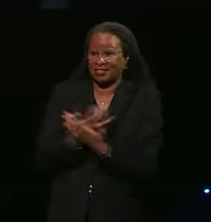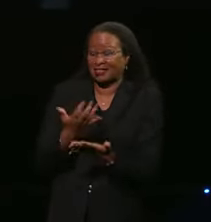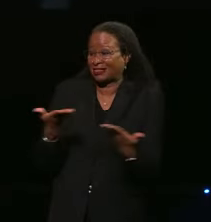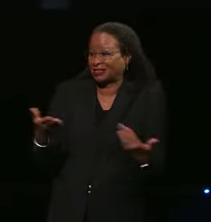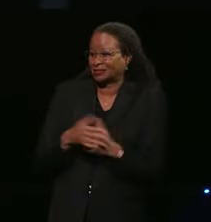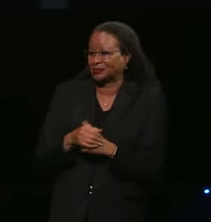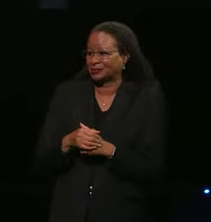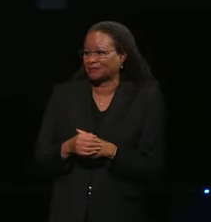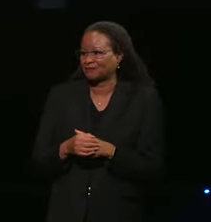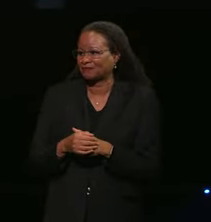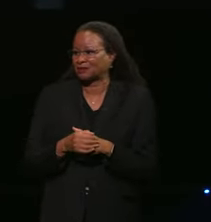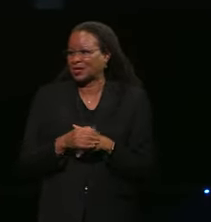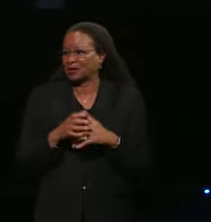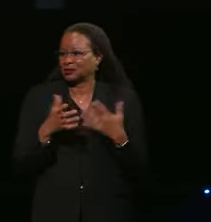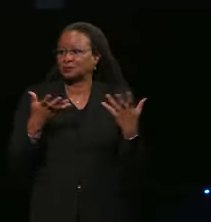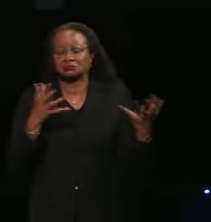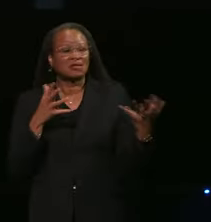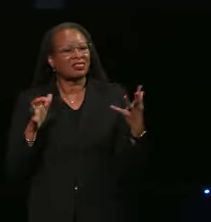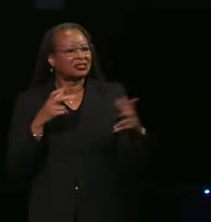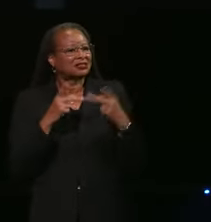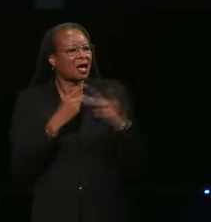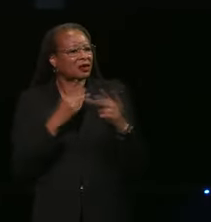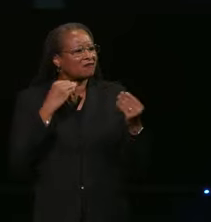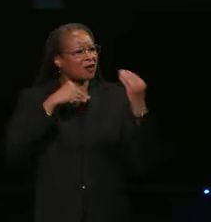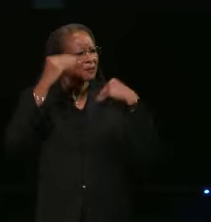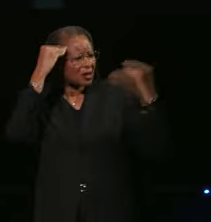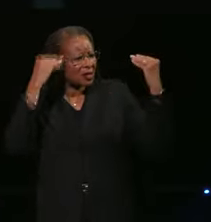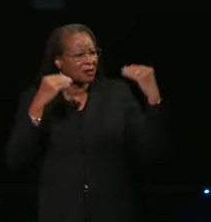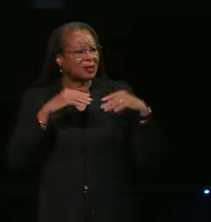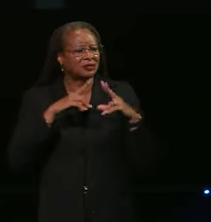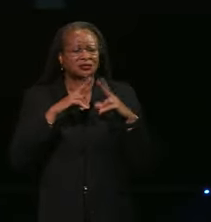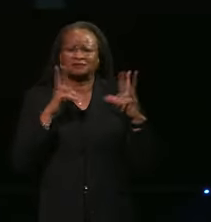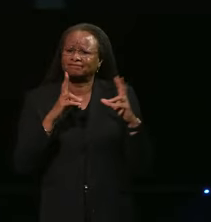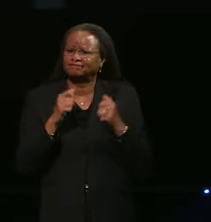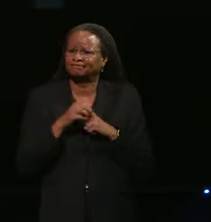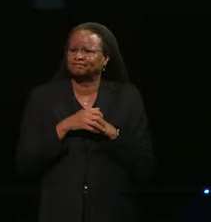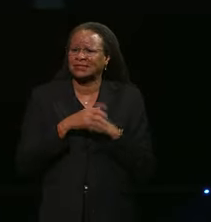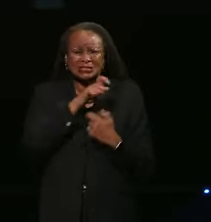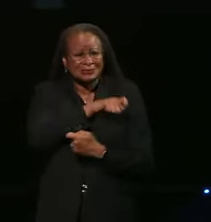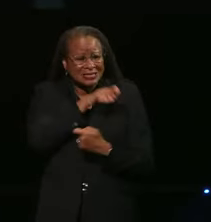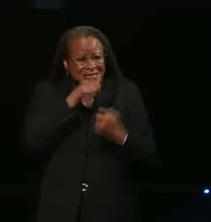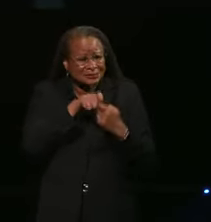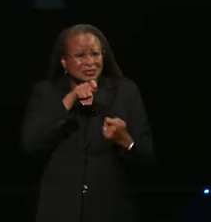know. Not this is a big, huge movie, but this type of makeup is so incredibly